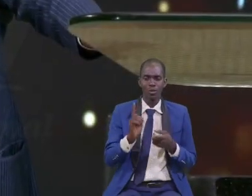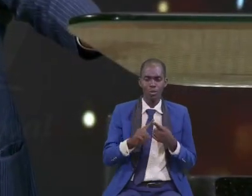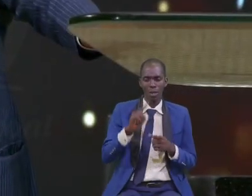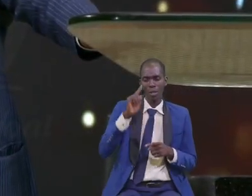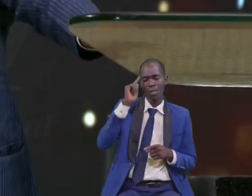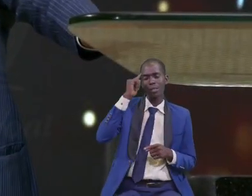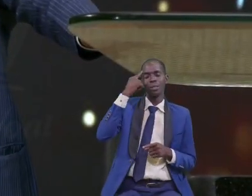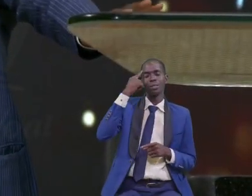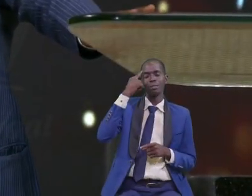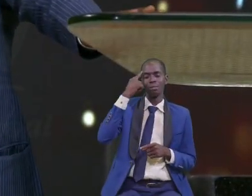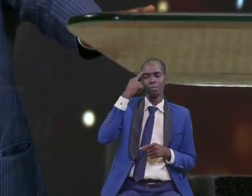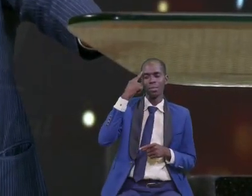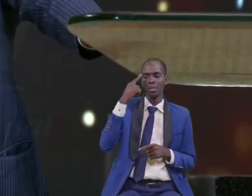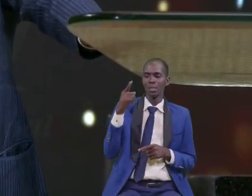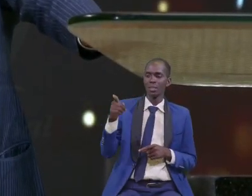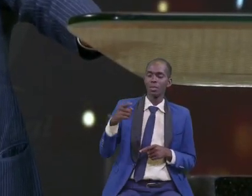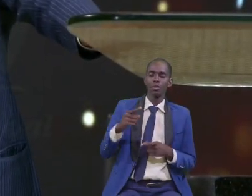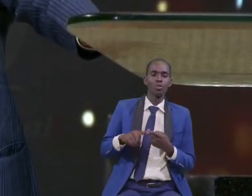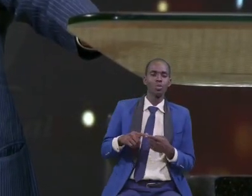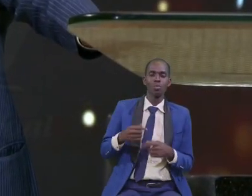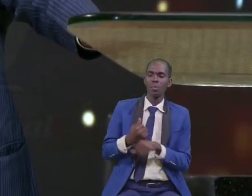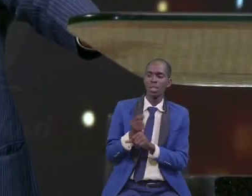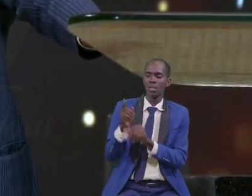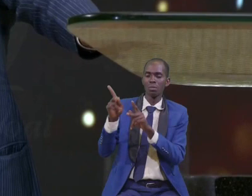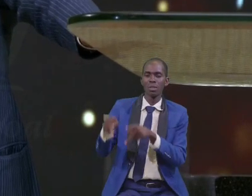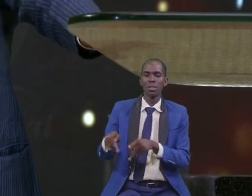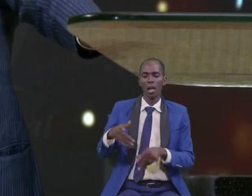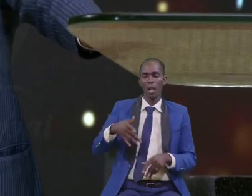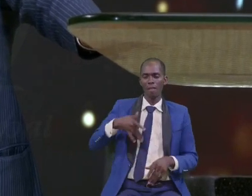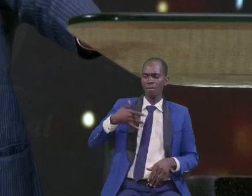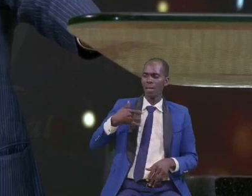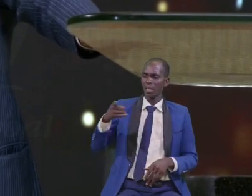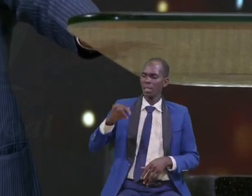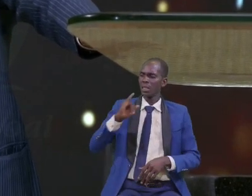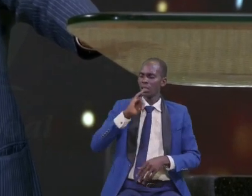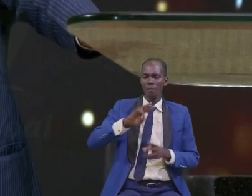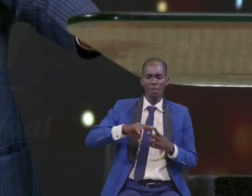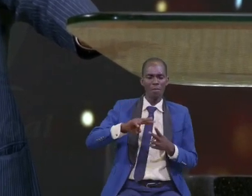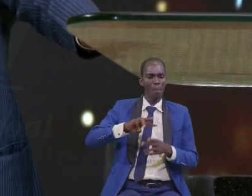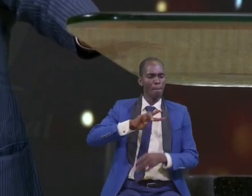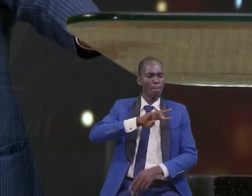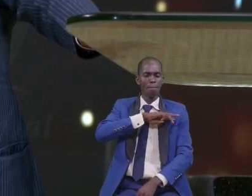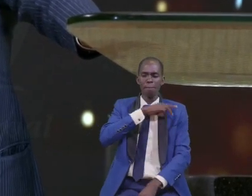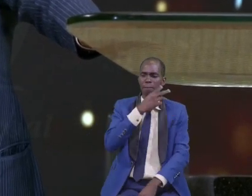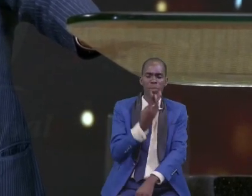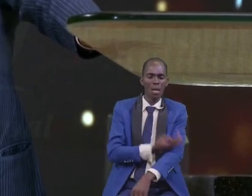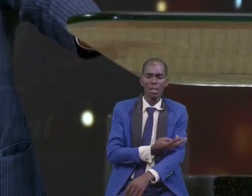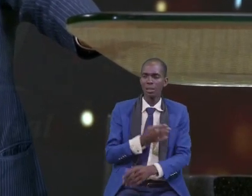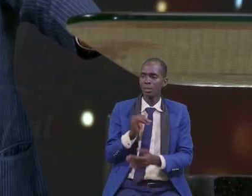he is so mighty and that his own attitude